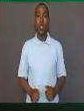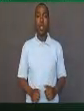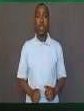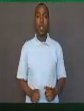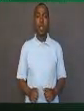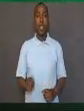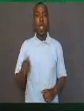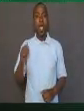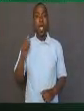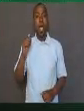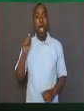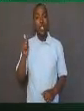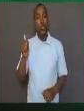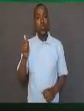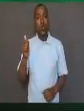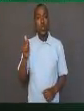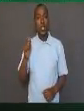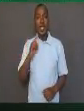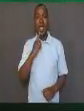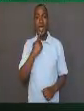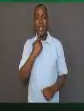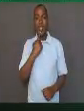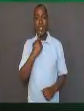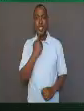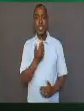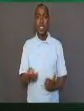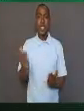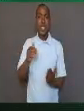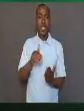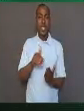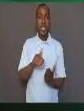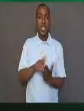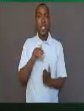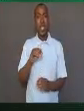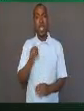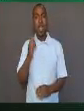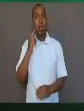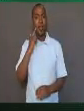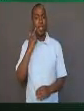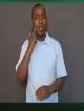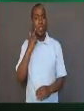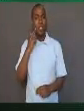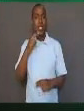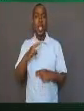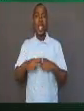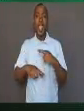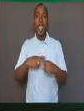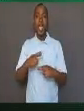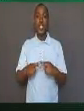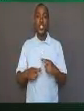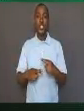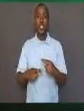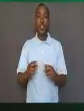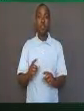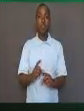Ascorbate acid is also present in certain enzymatic reactions,